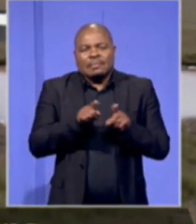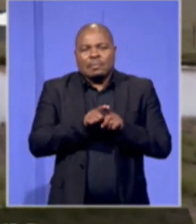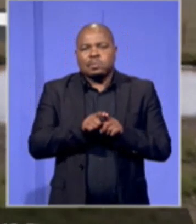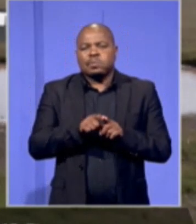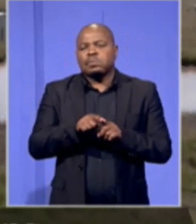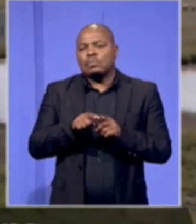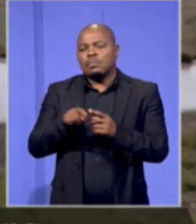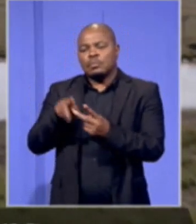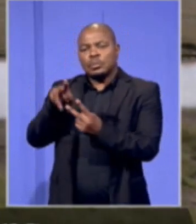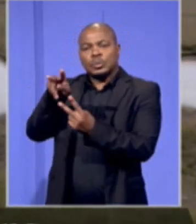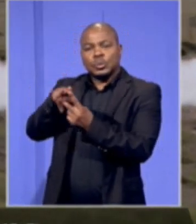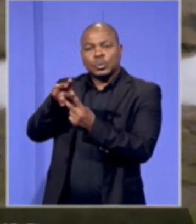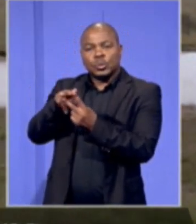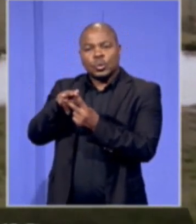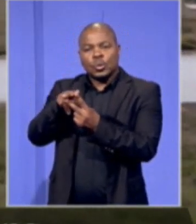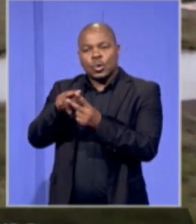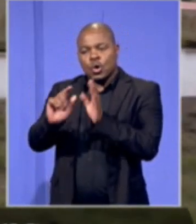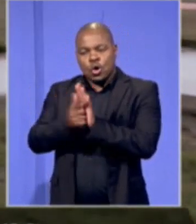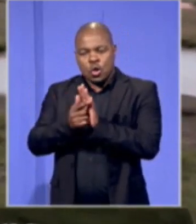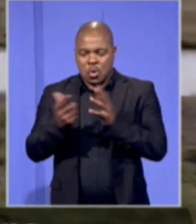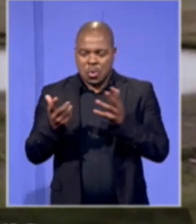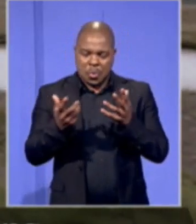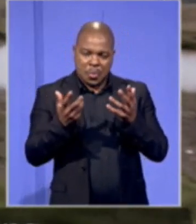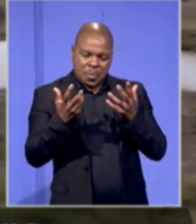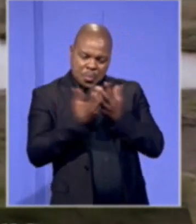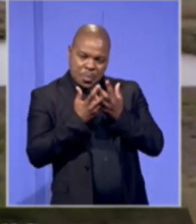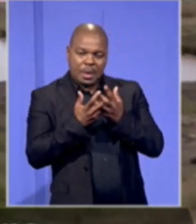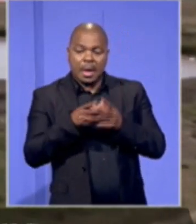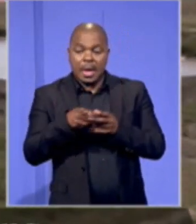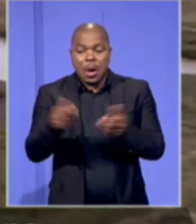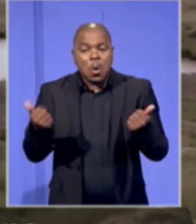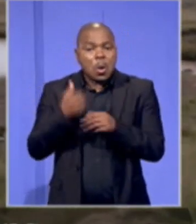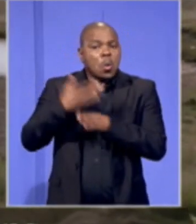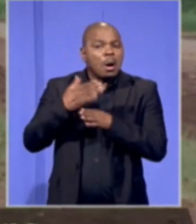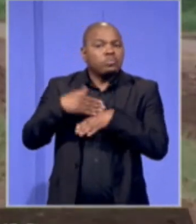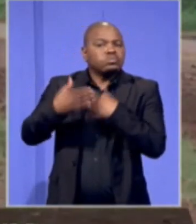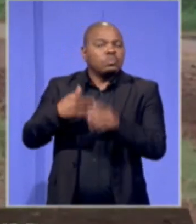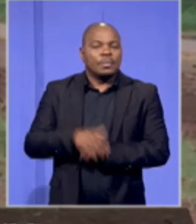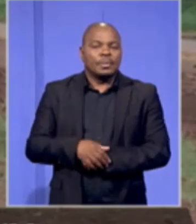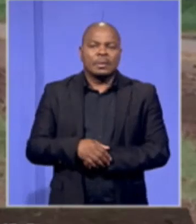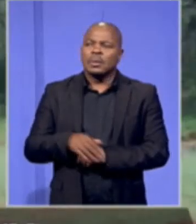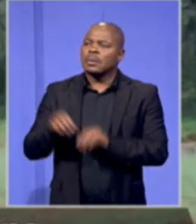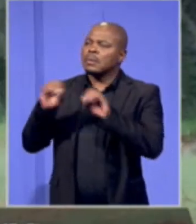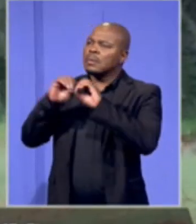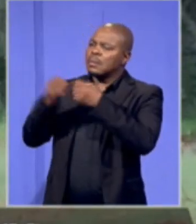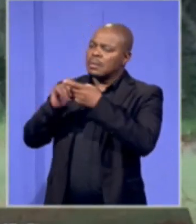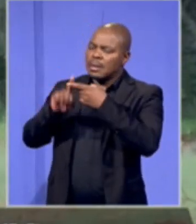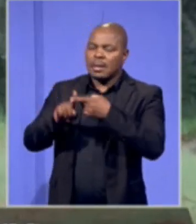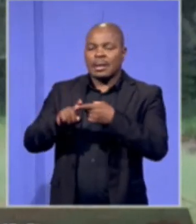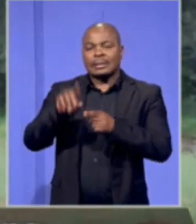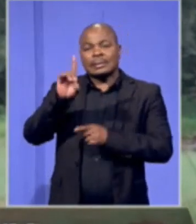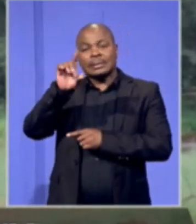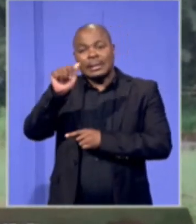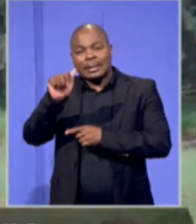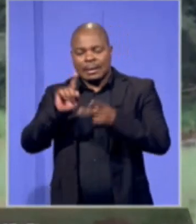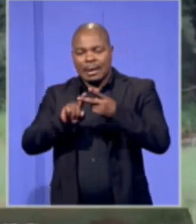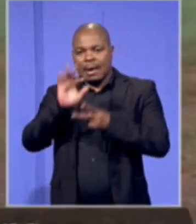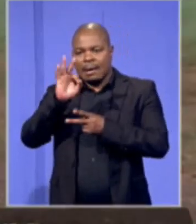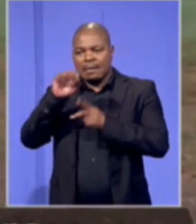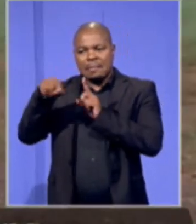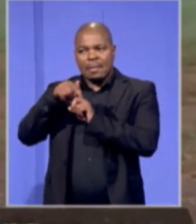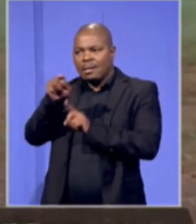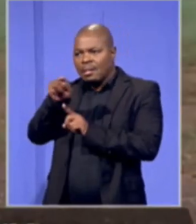le melao ena e teng e mebedi e le hore e sentse le tshebetsong. Ga ena e line ke DA le FF plus ho mmeng ke karolo